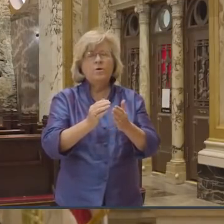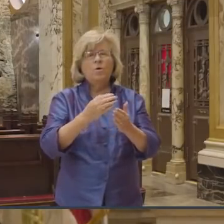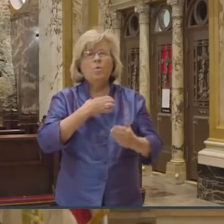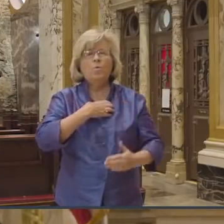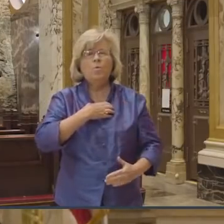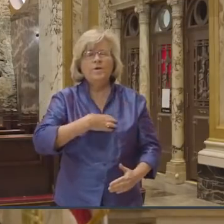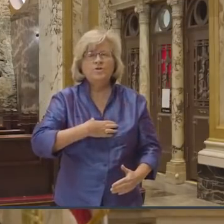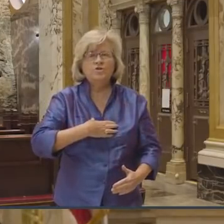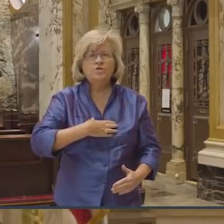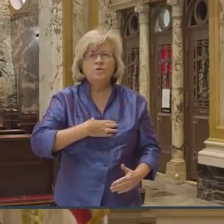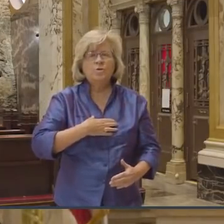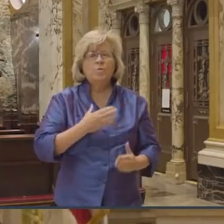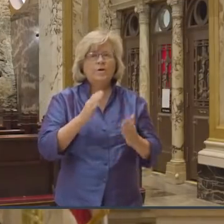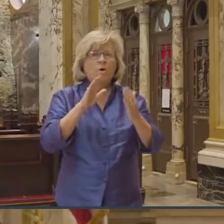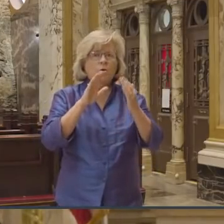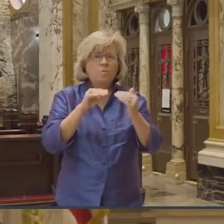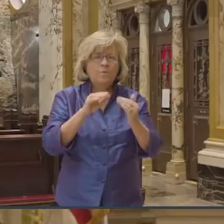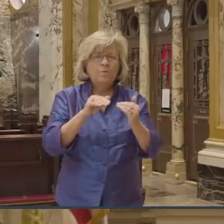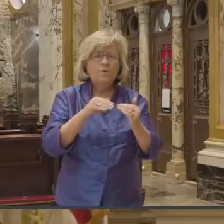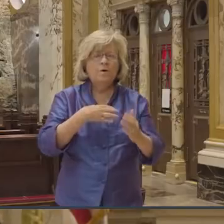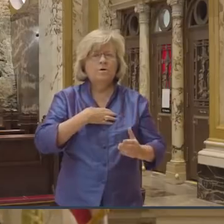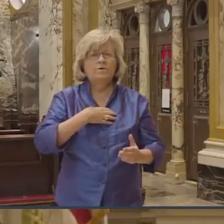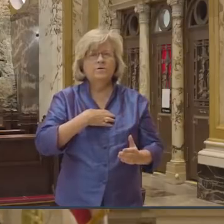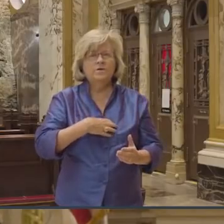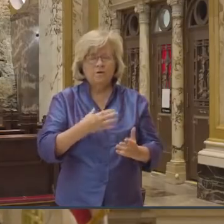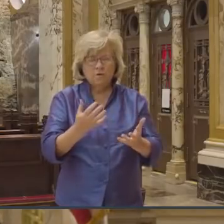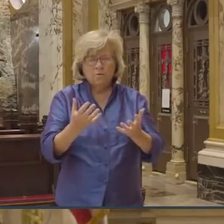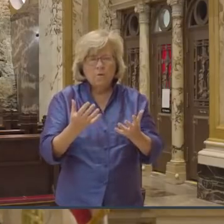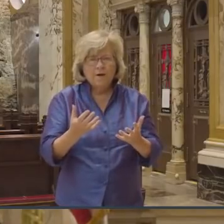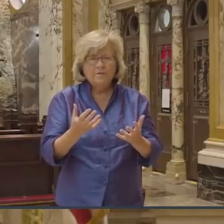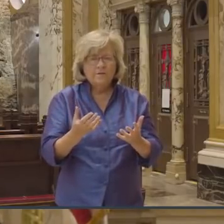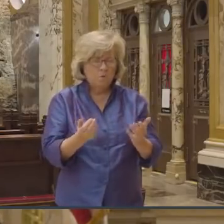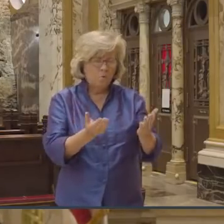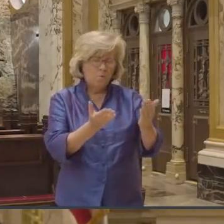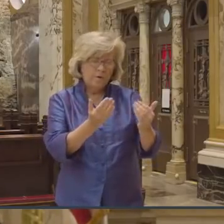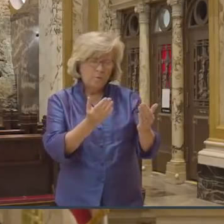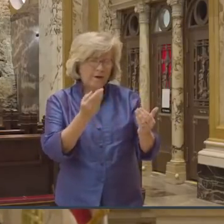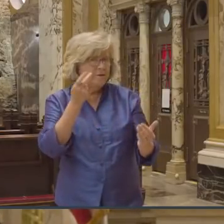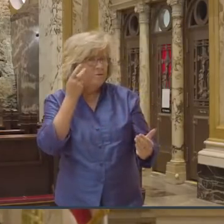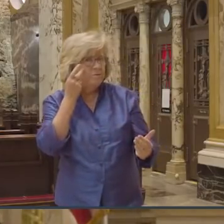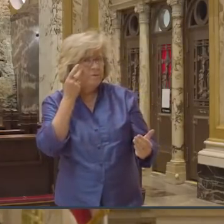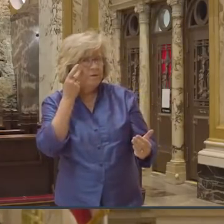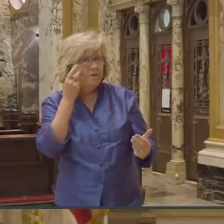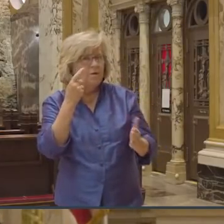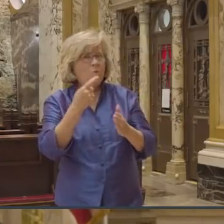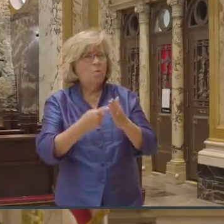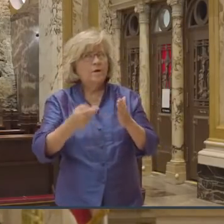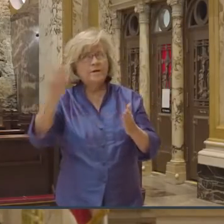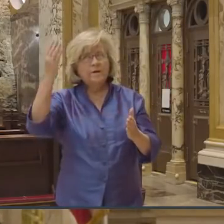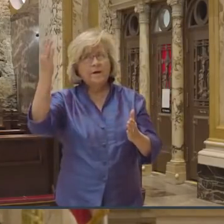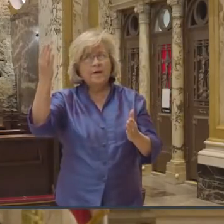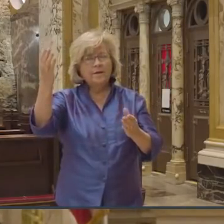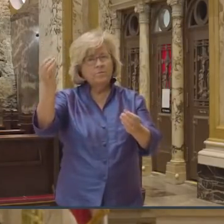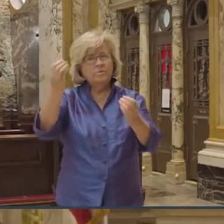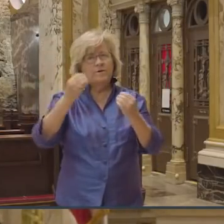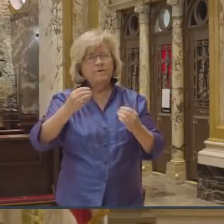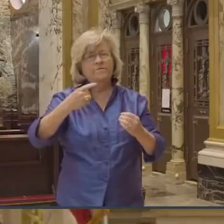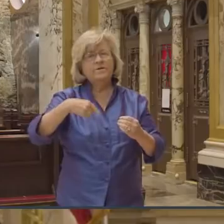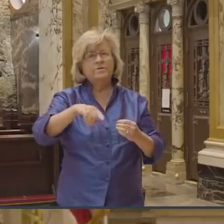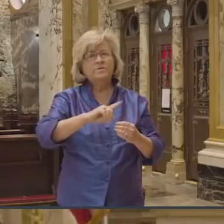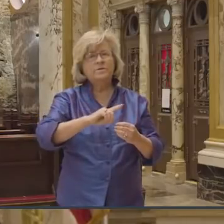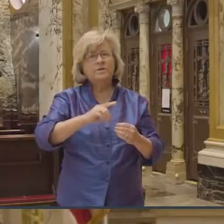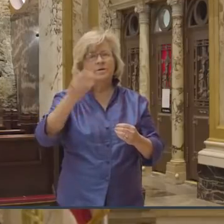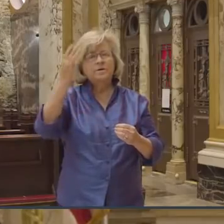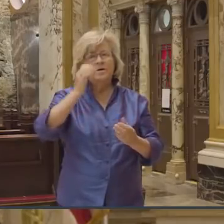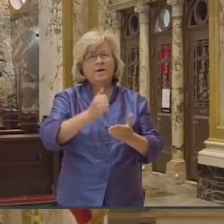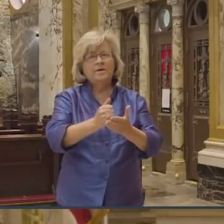We toss in our hopes and our desires, and we wait to see what God will give us. God, help